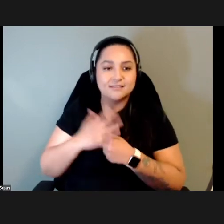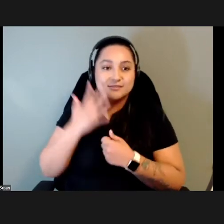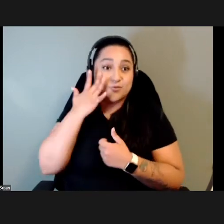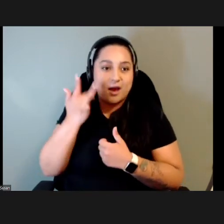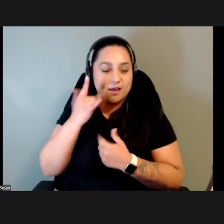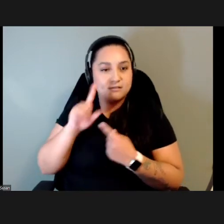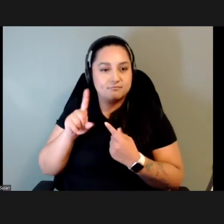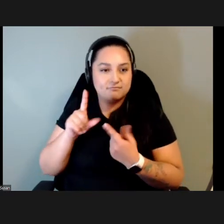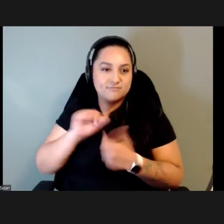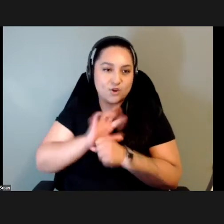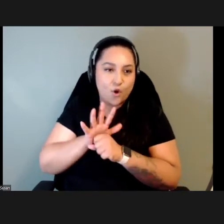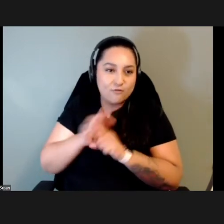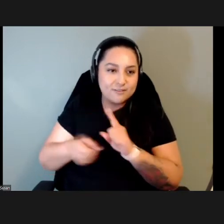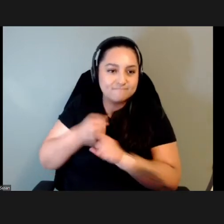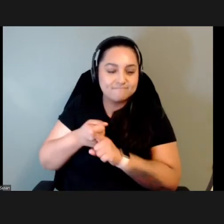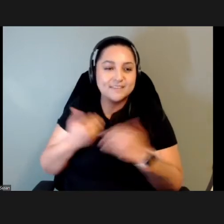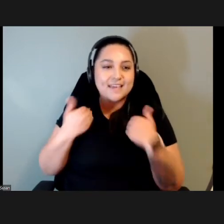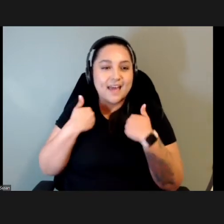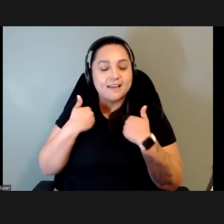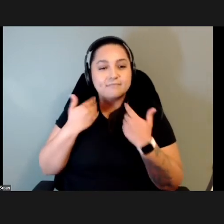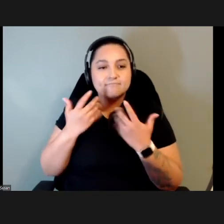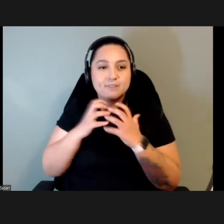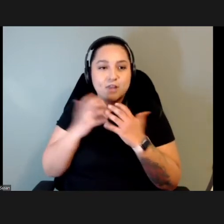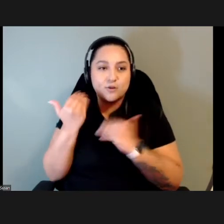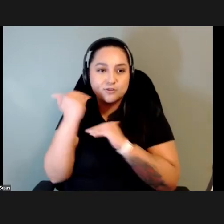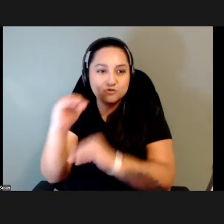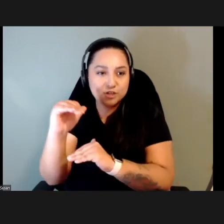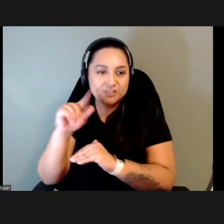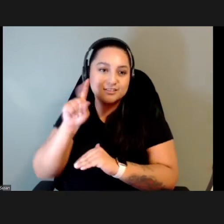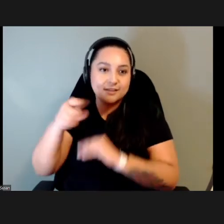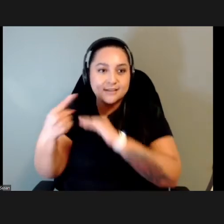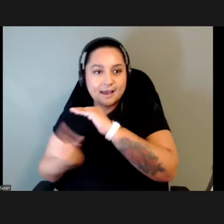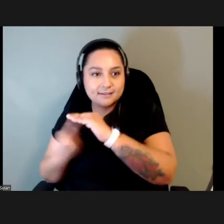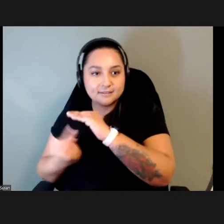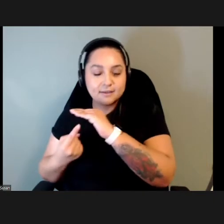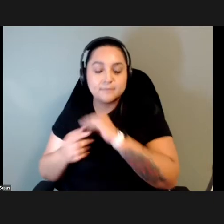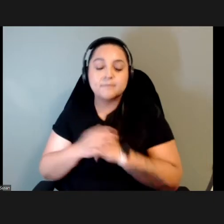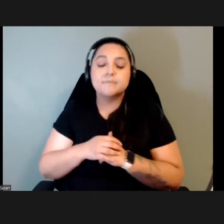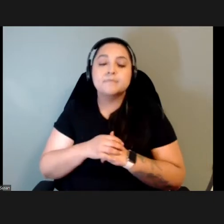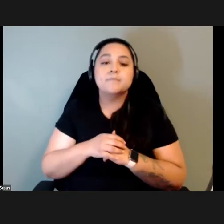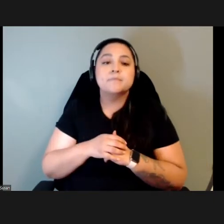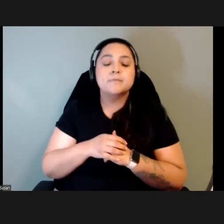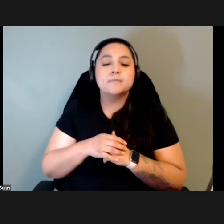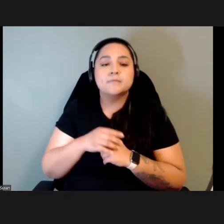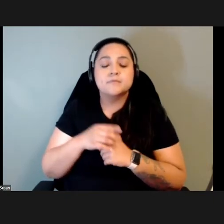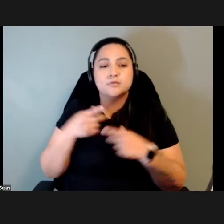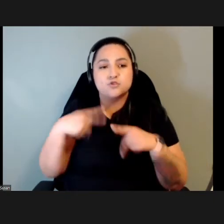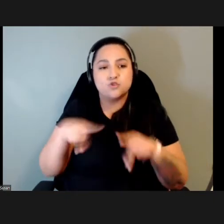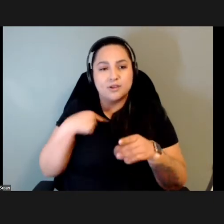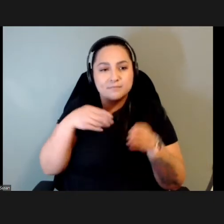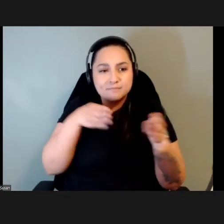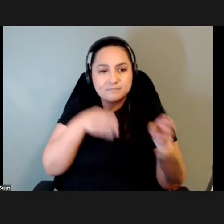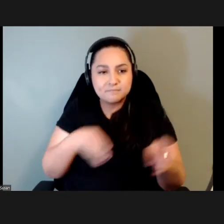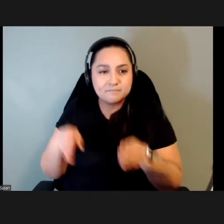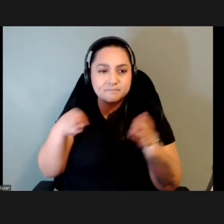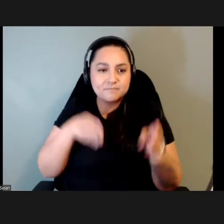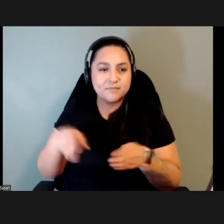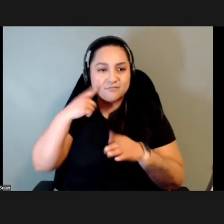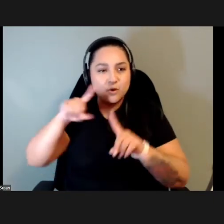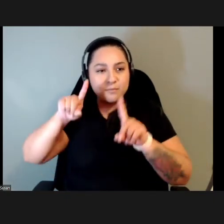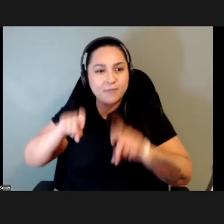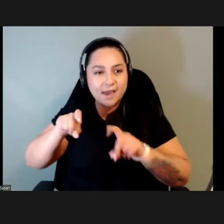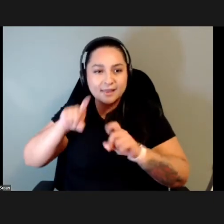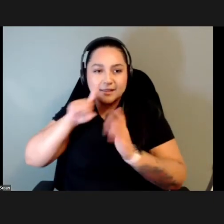restrictions. In preparing for the pilot, I asked myself some questions. I asked